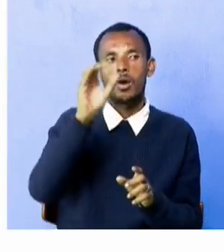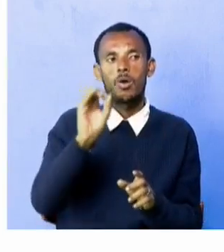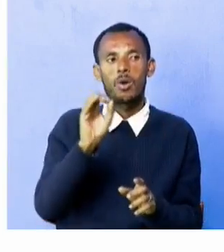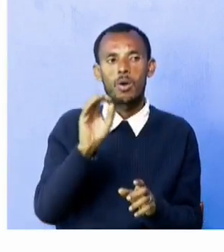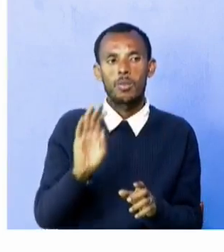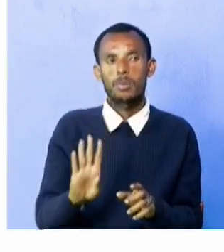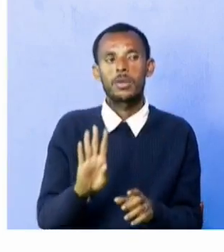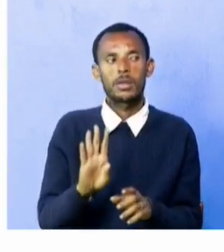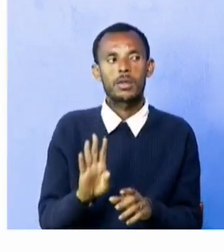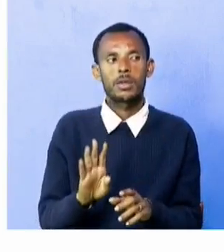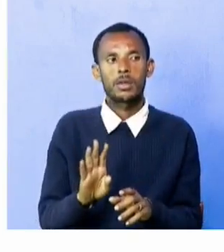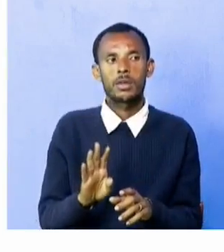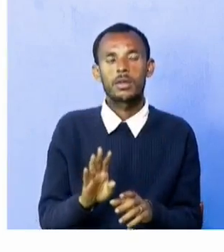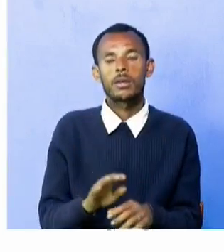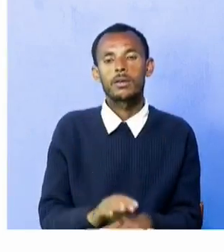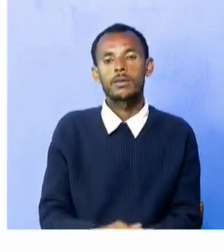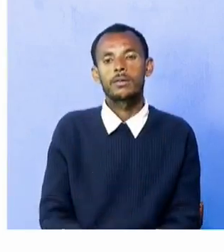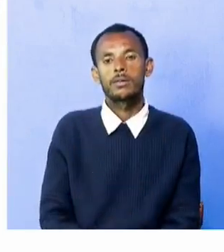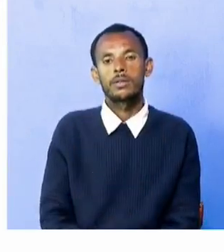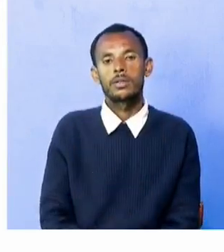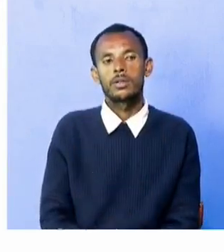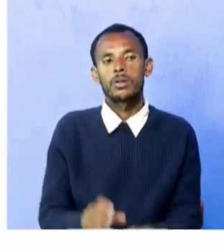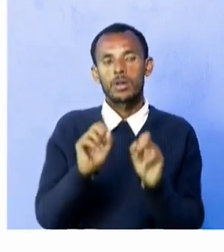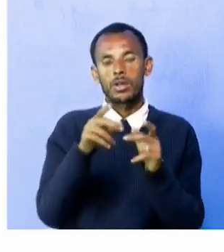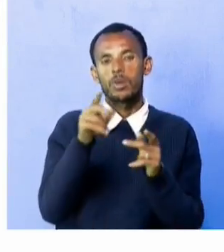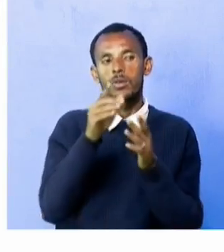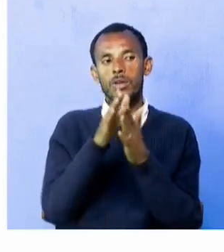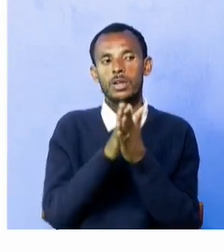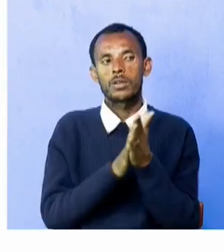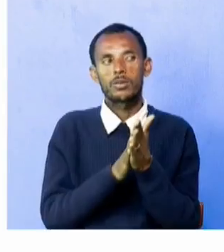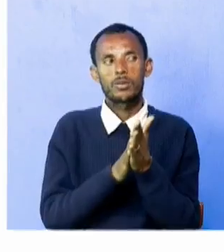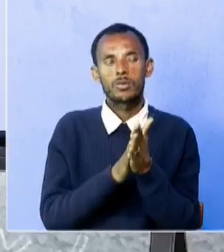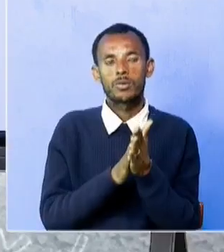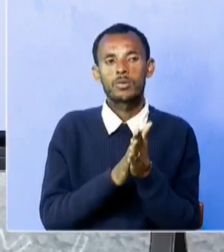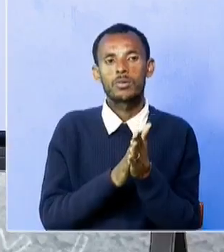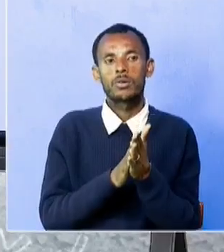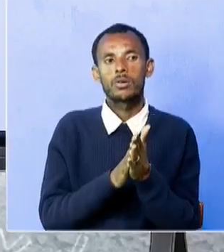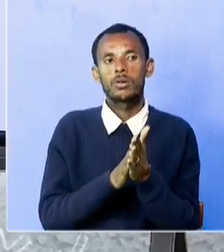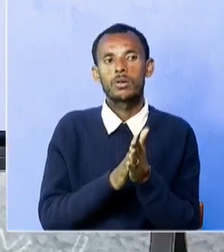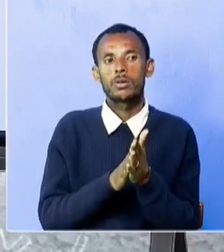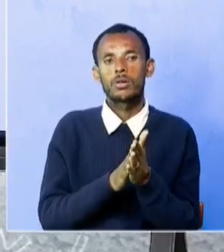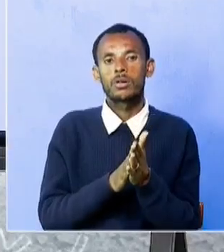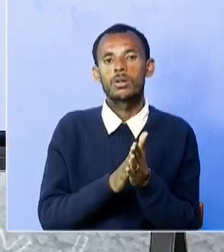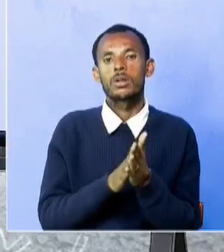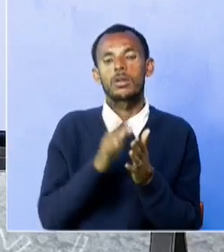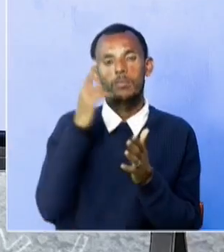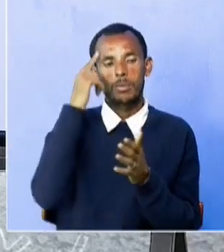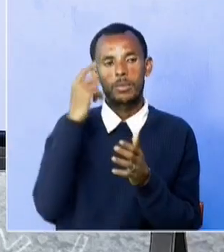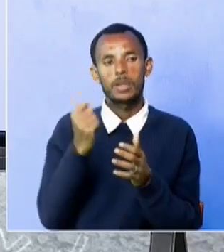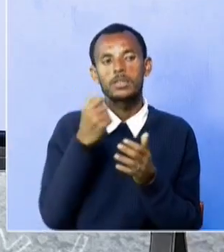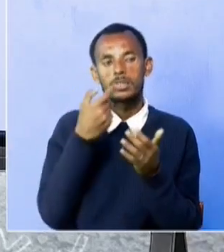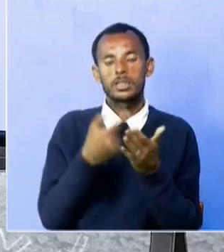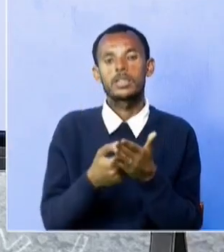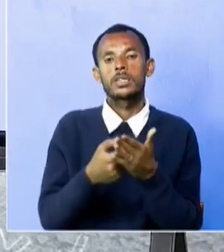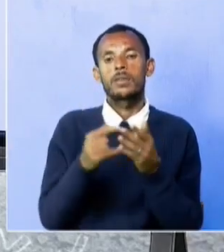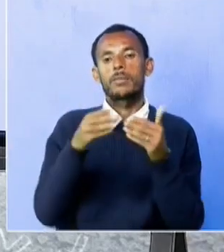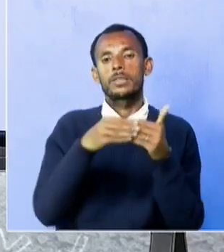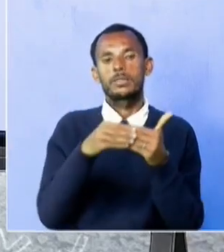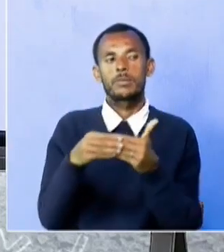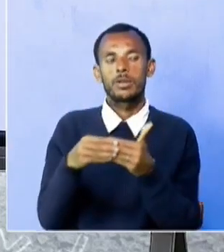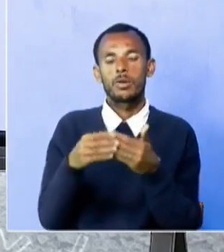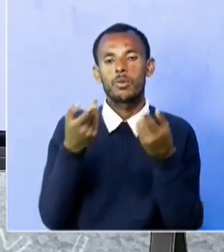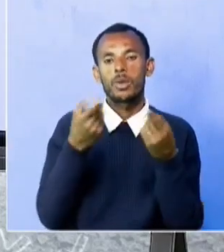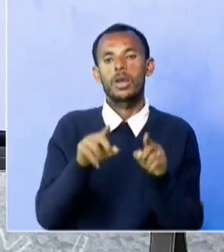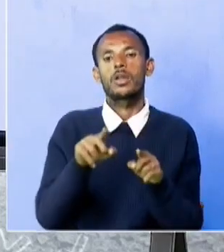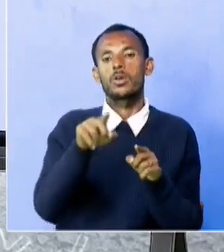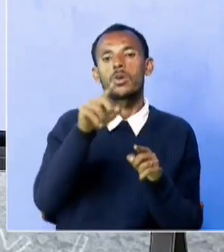okay? AOB, okay? You need to remember this principle